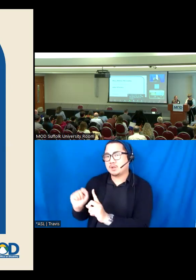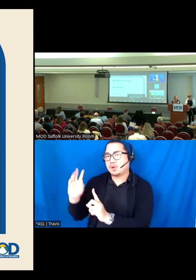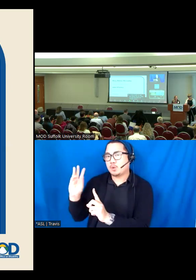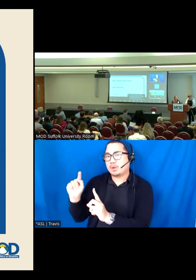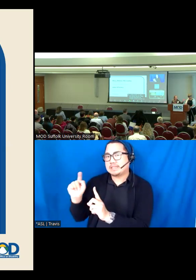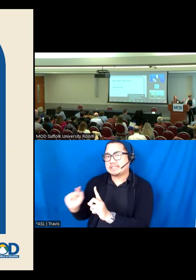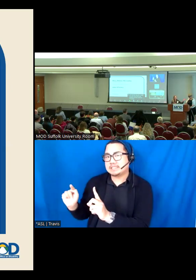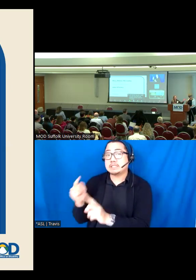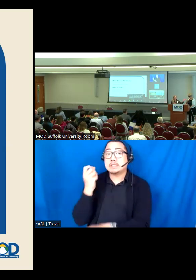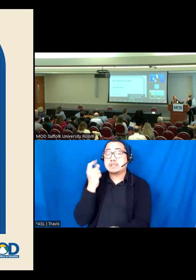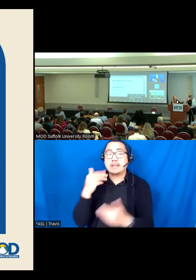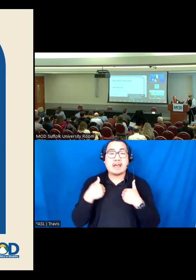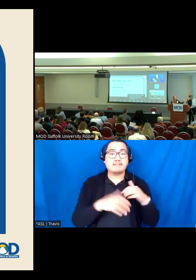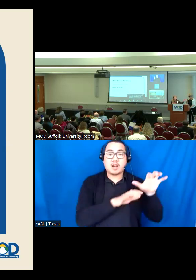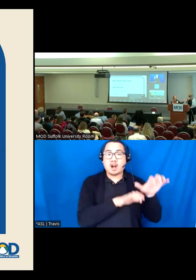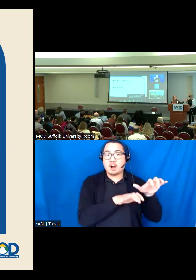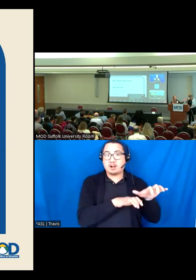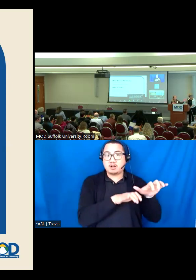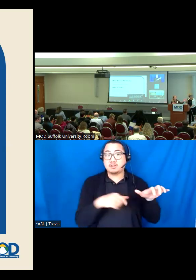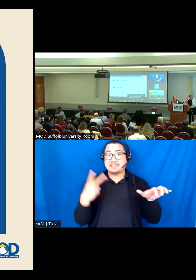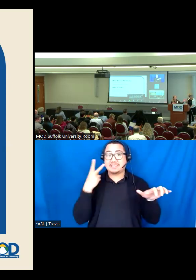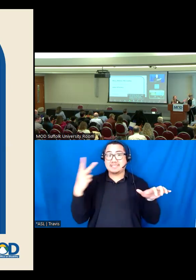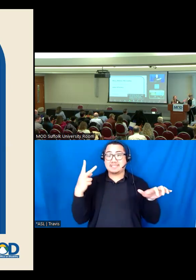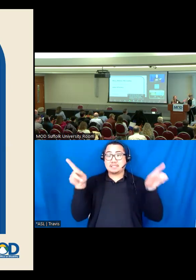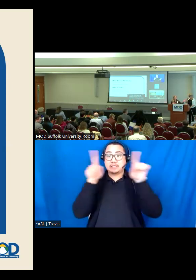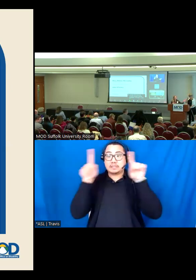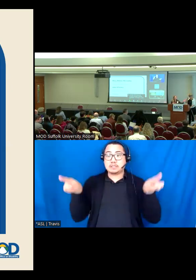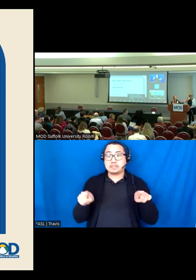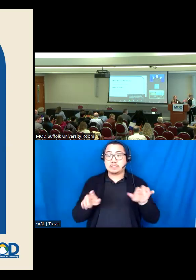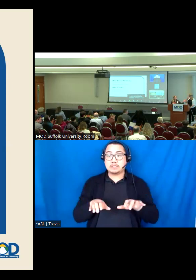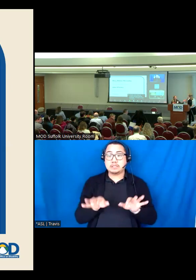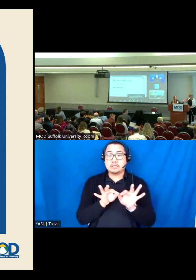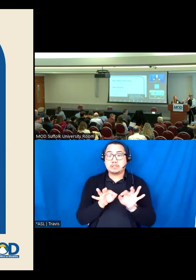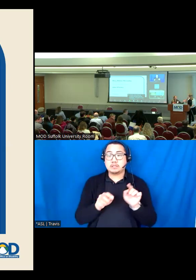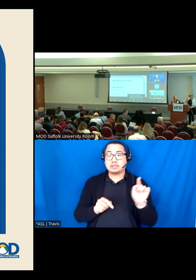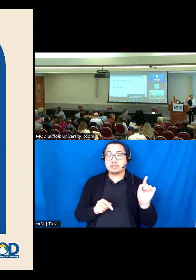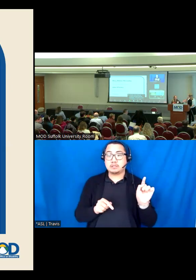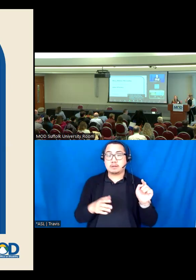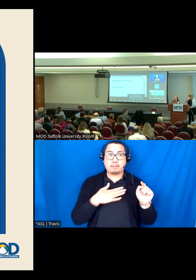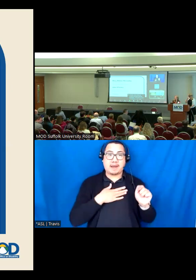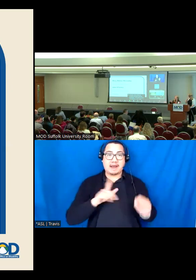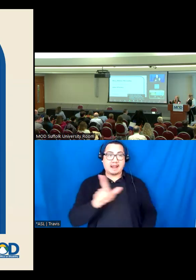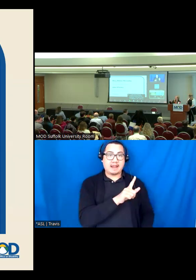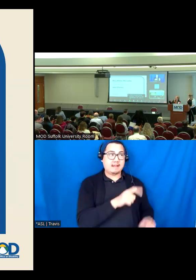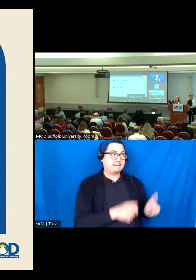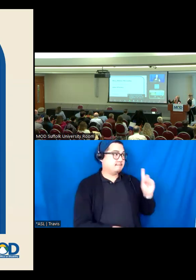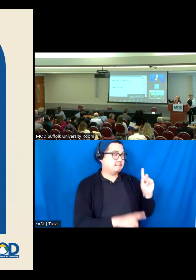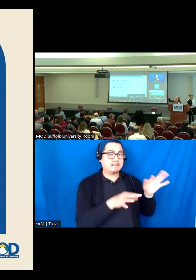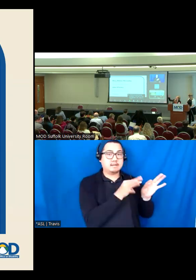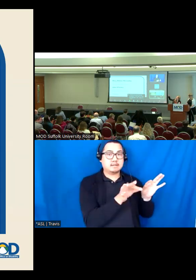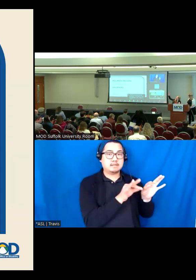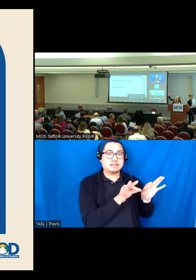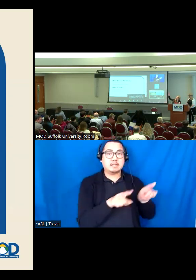There is CART up projected on the screen to my left. There is